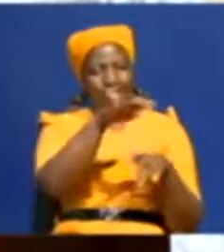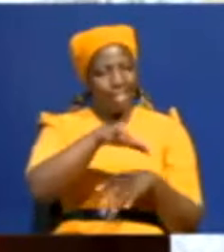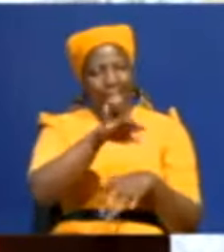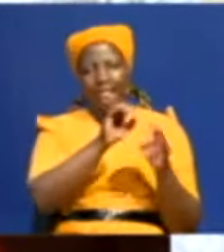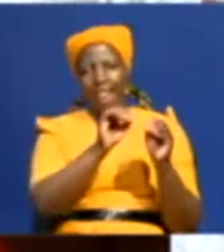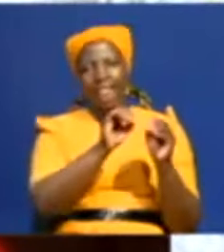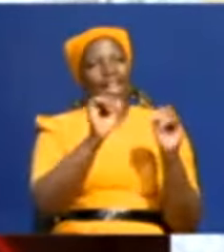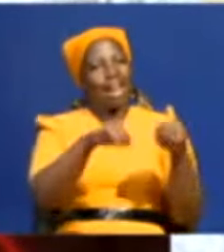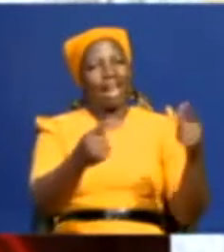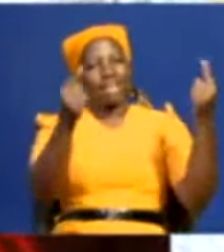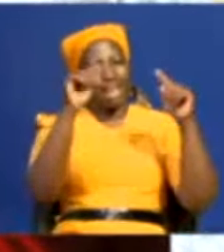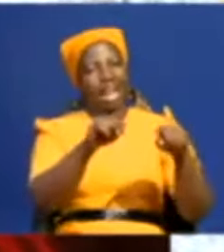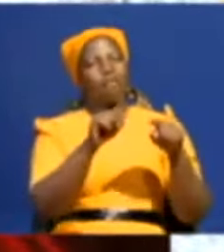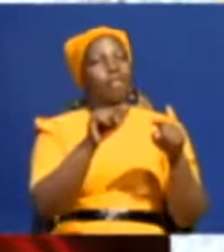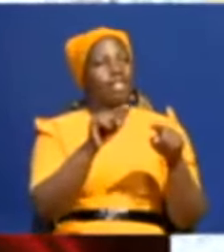this area,